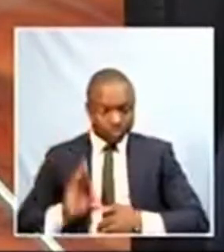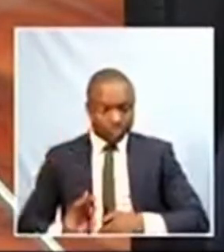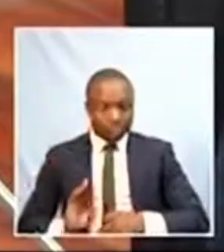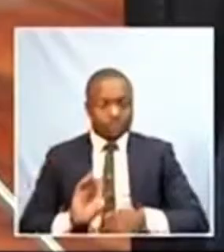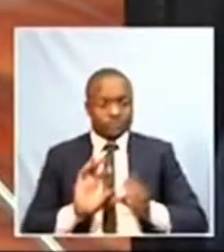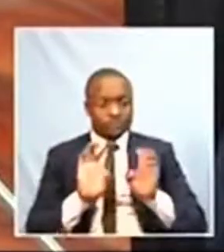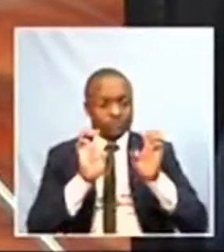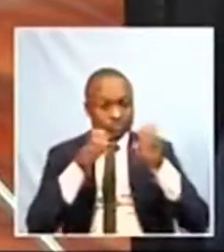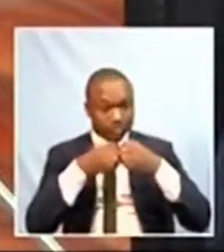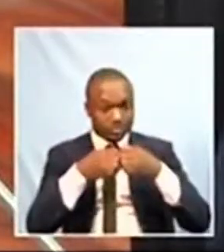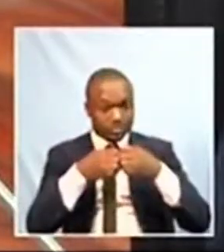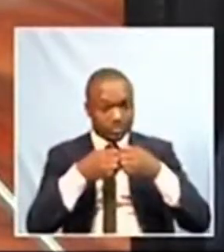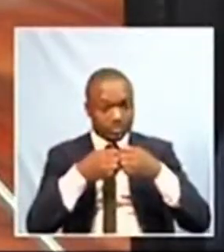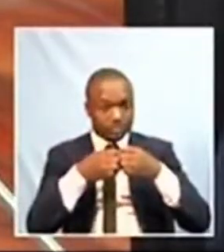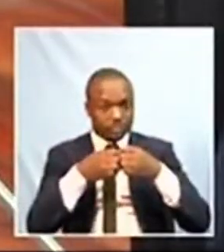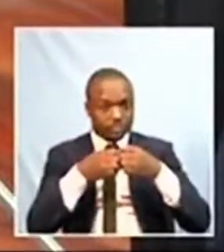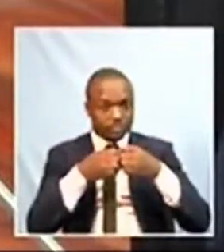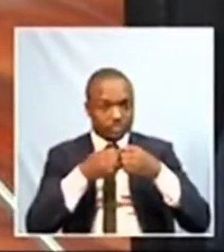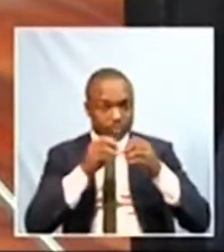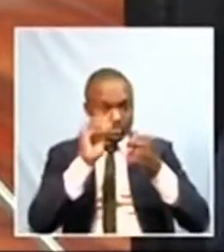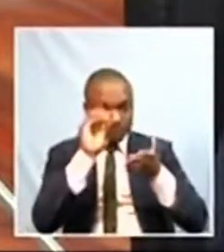has effected the same.